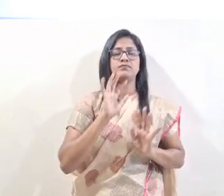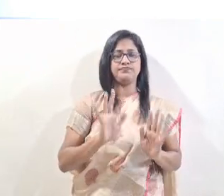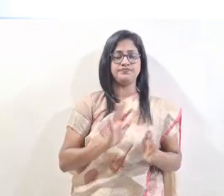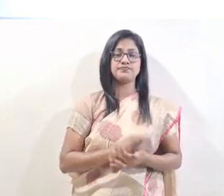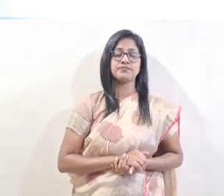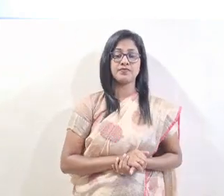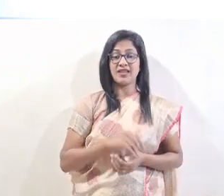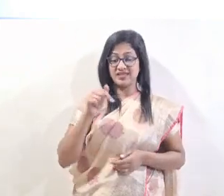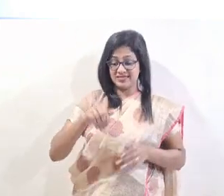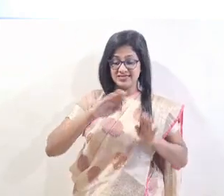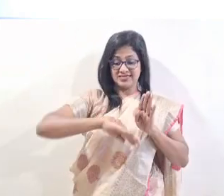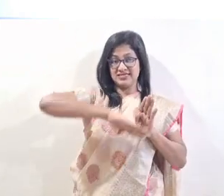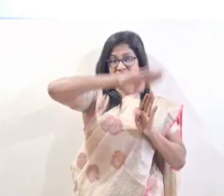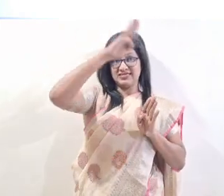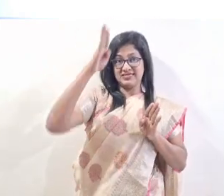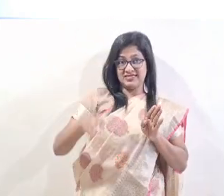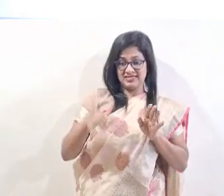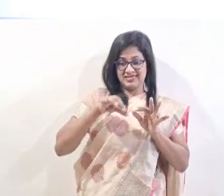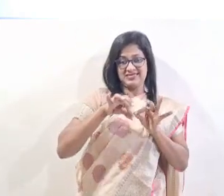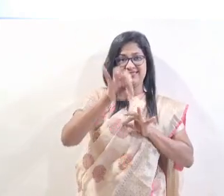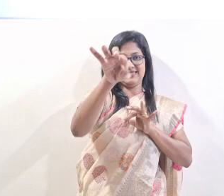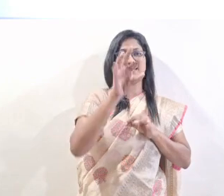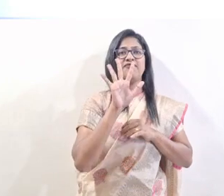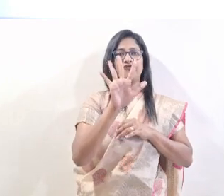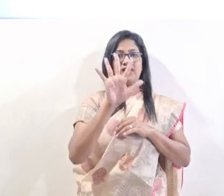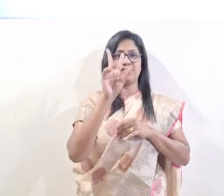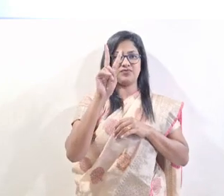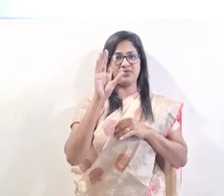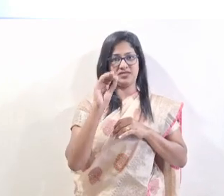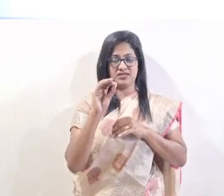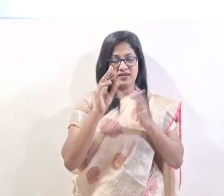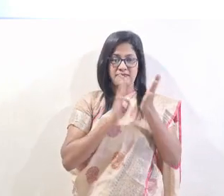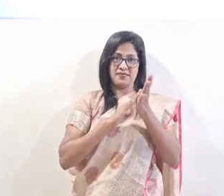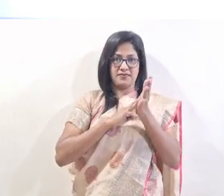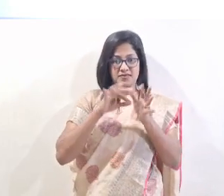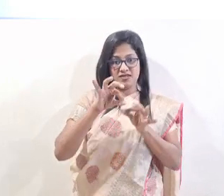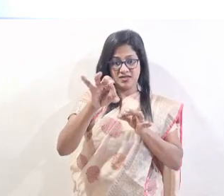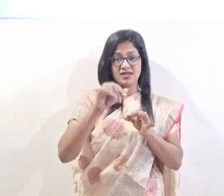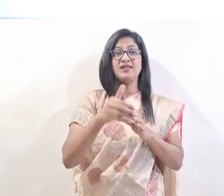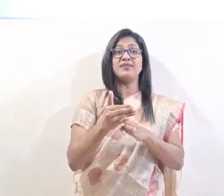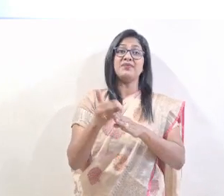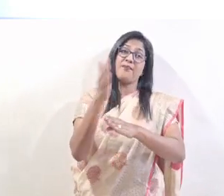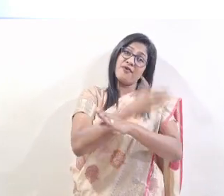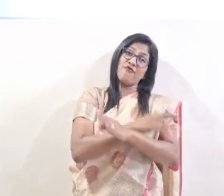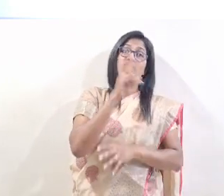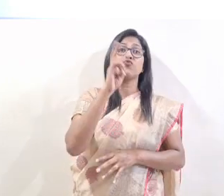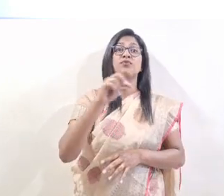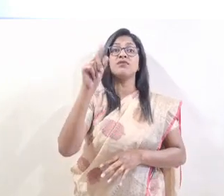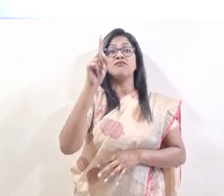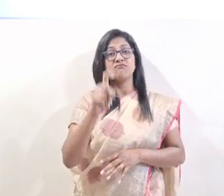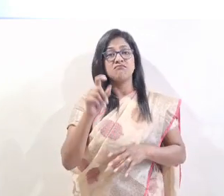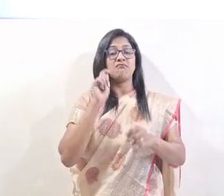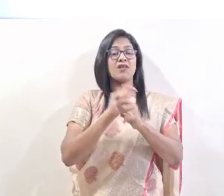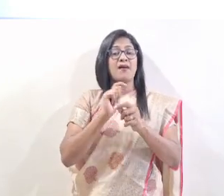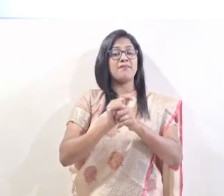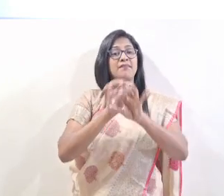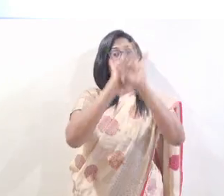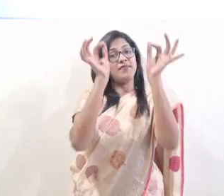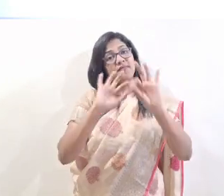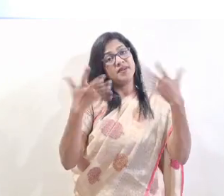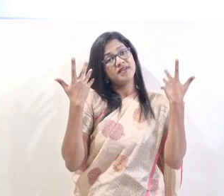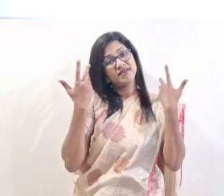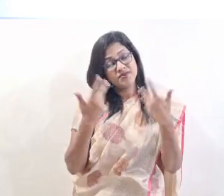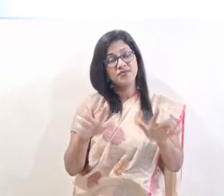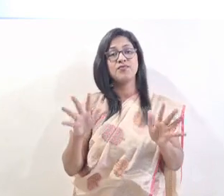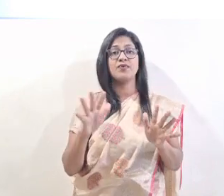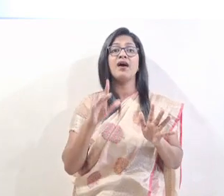This tunnel of 520 meters was in fact completed way back in 2017. And